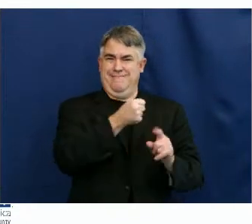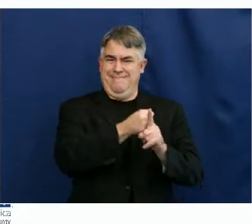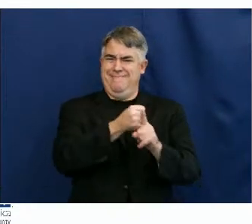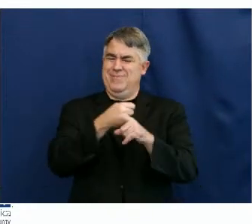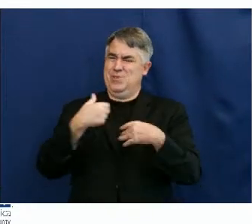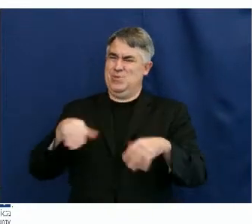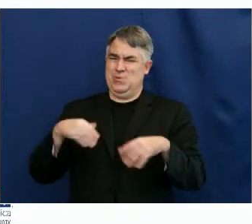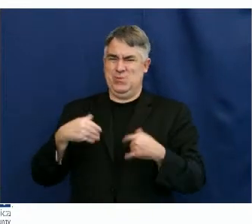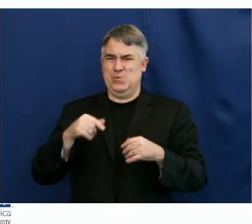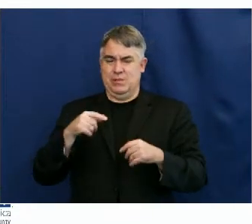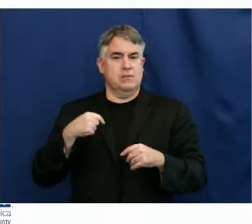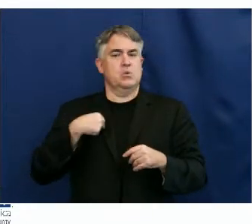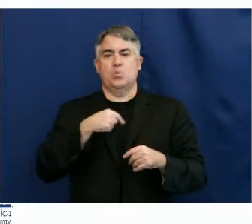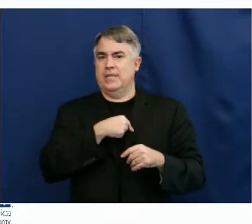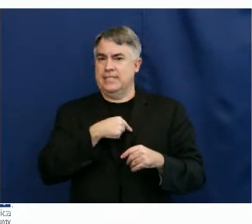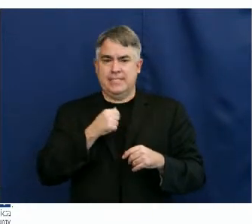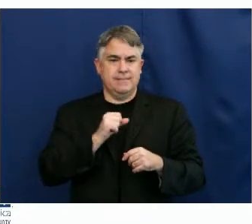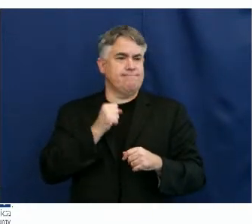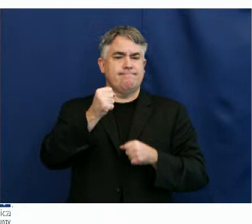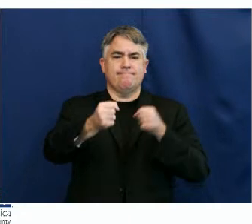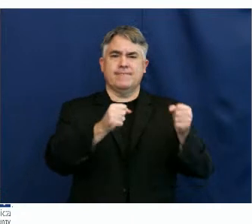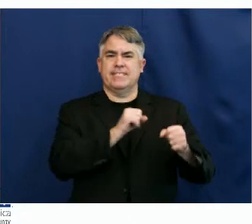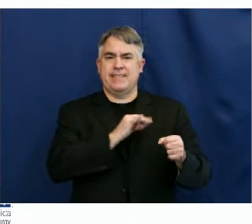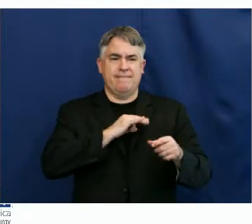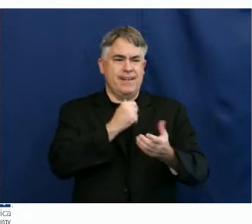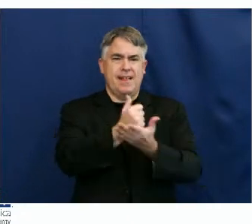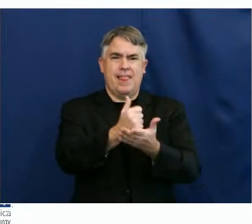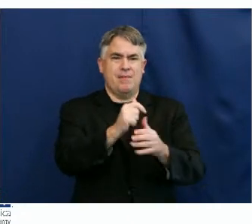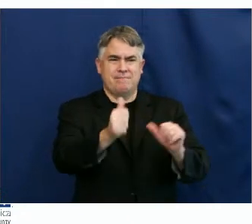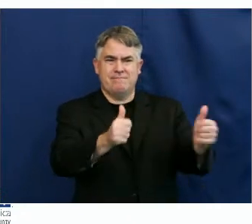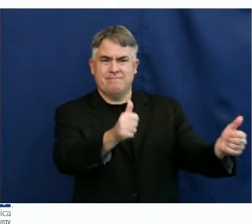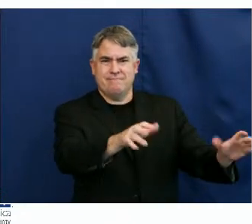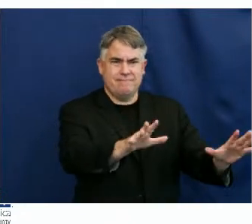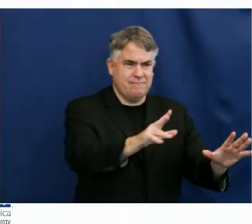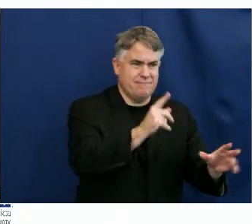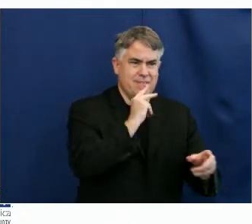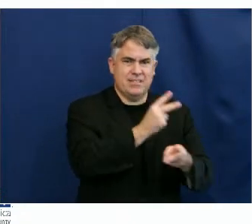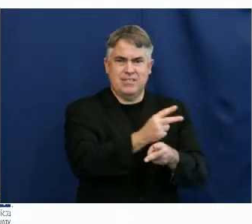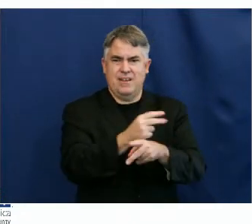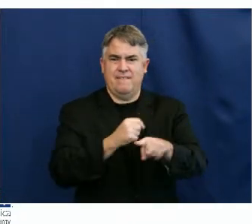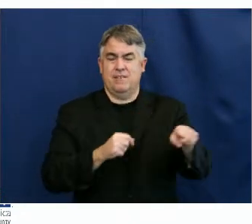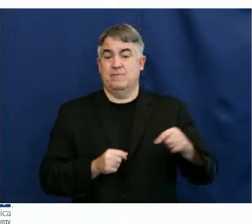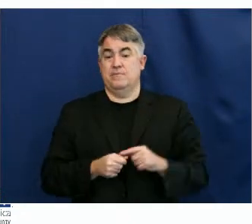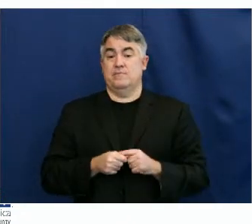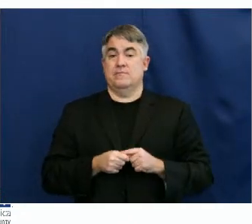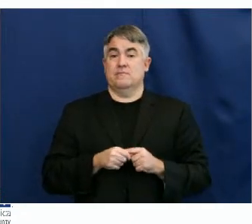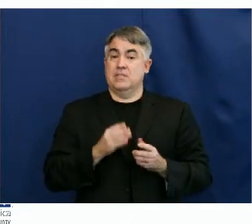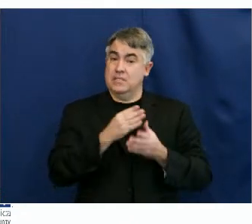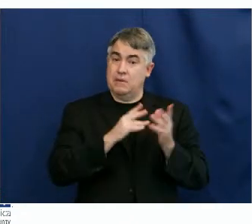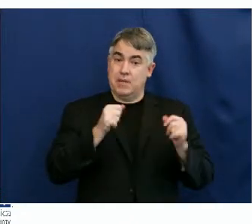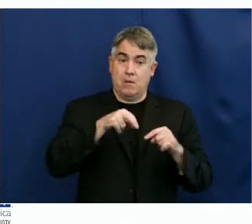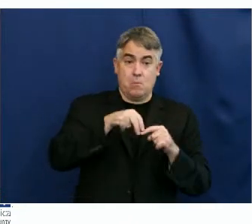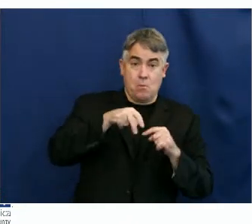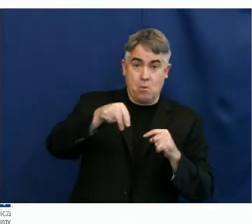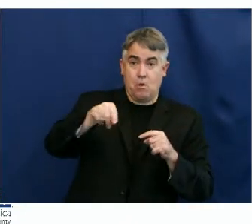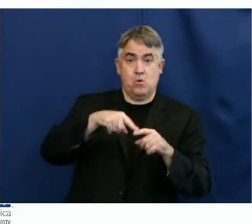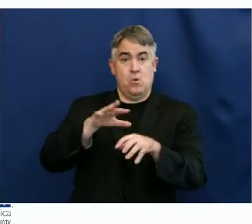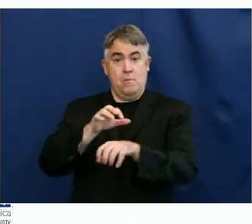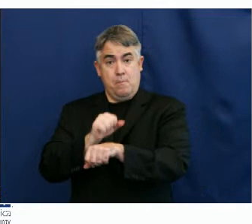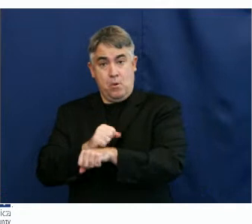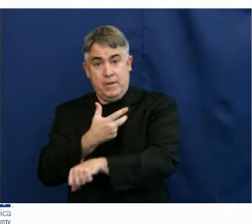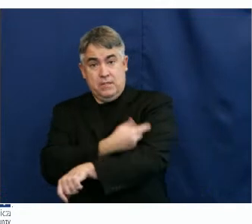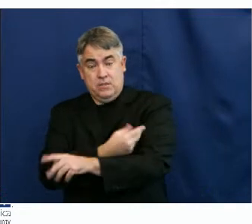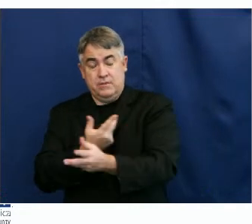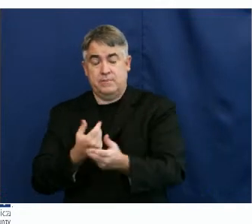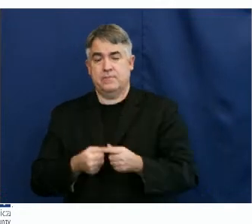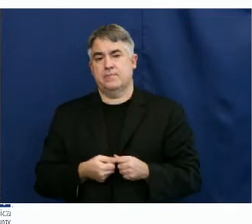sites, restricted eligibility to the neighborhood zip codes where people can walk up and do it. And then our scheduling assistance for vaccine equity,